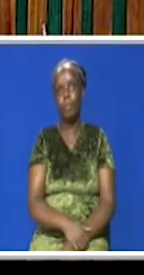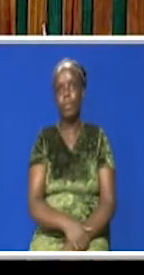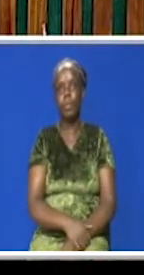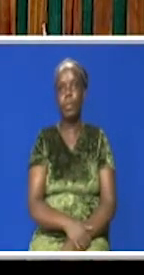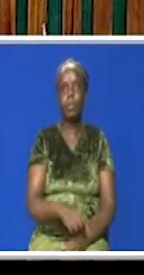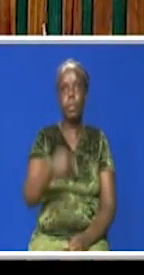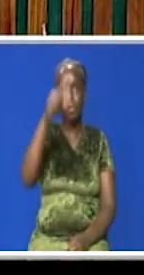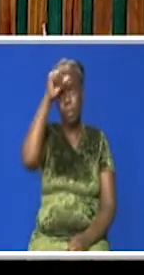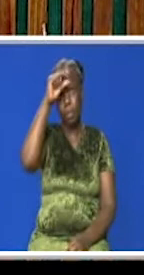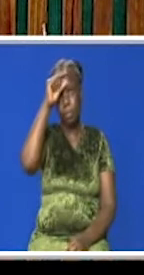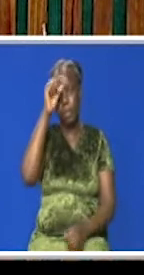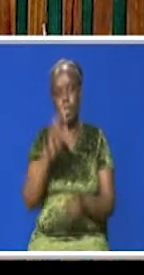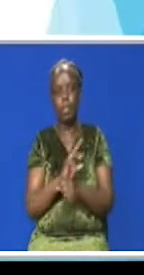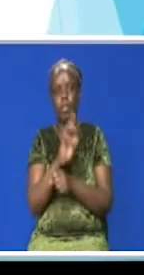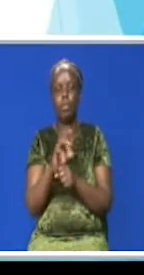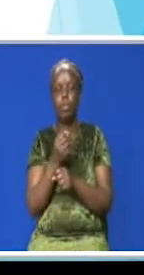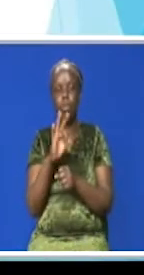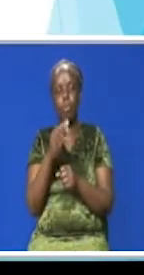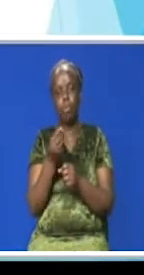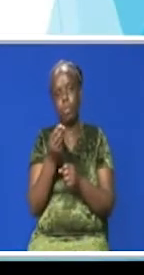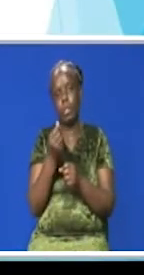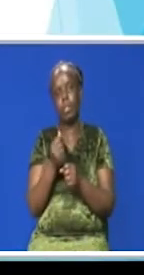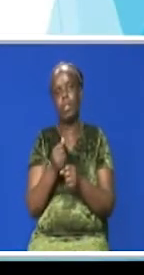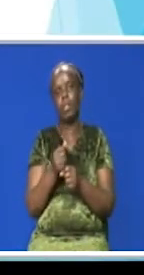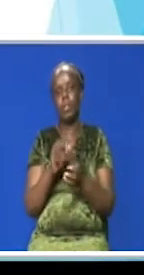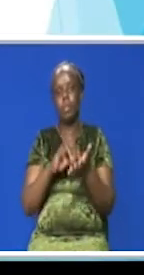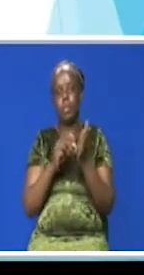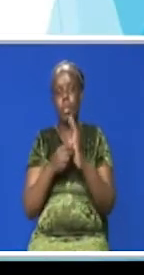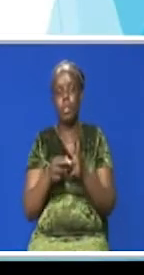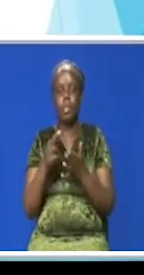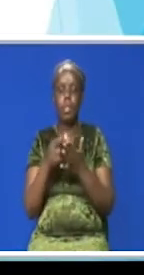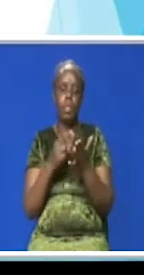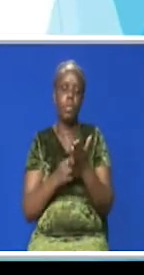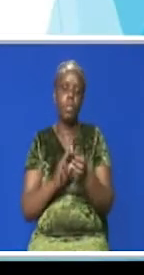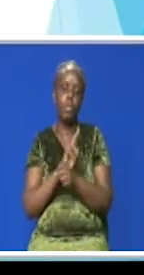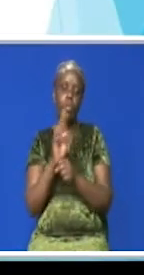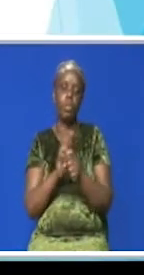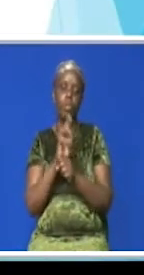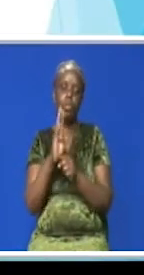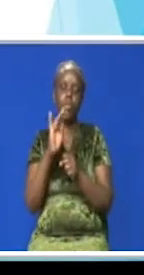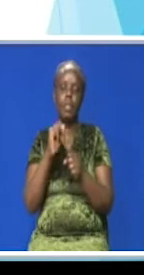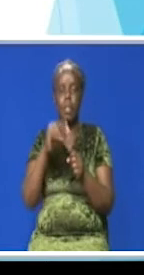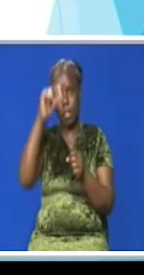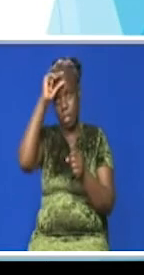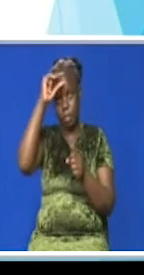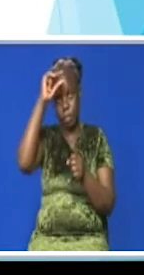Now, government expenditure refers to the resources spent by the